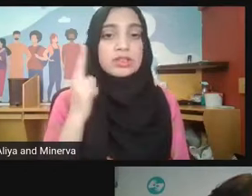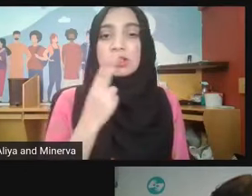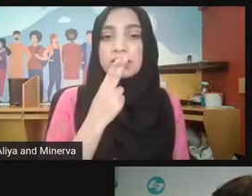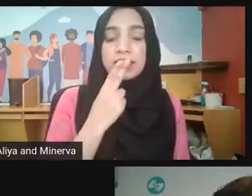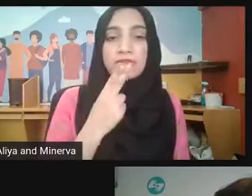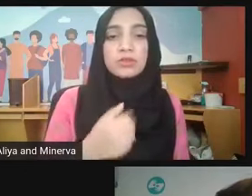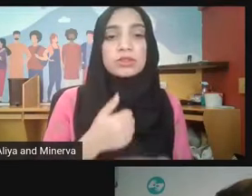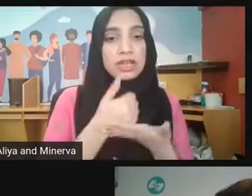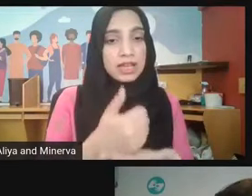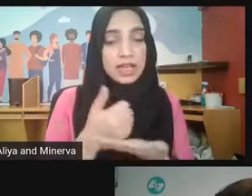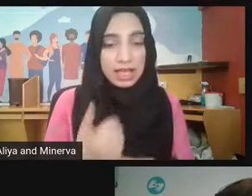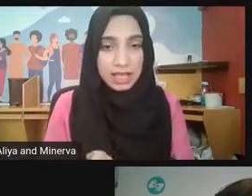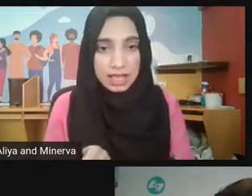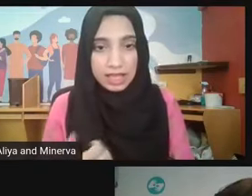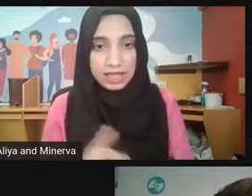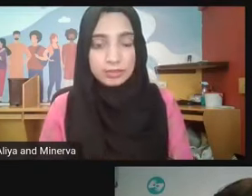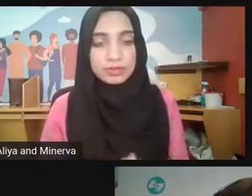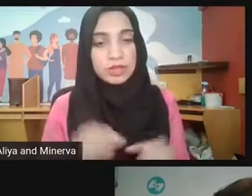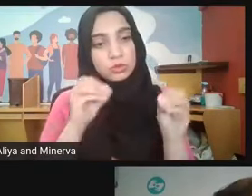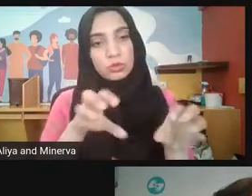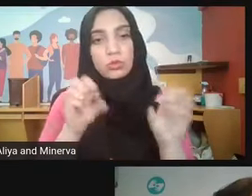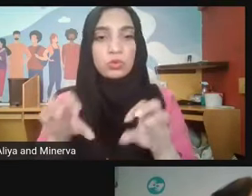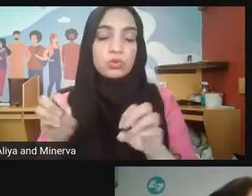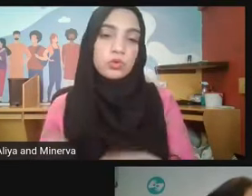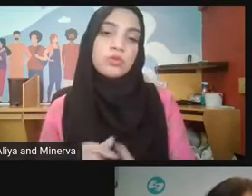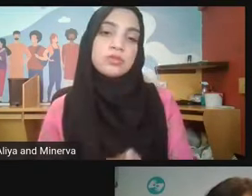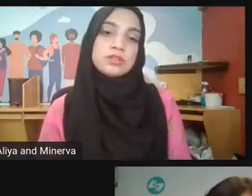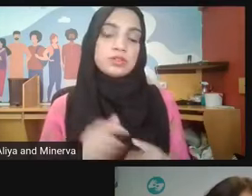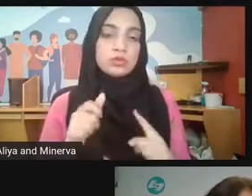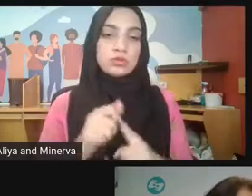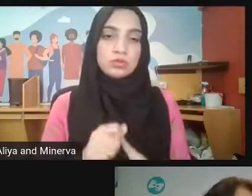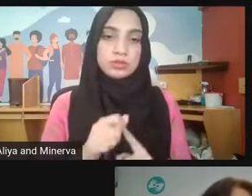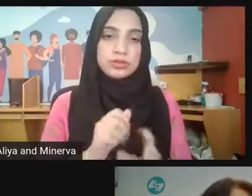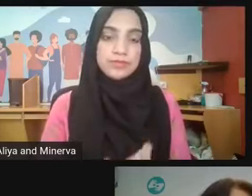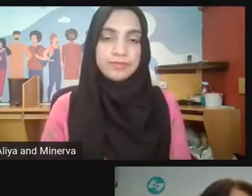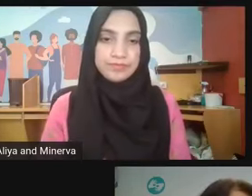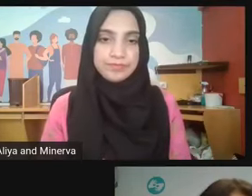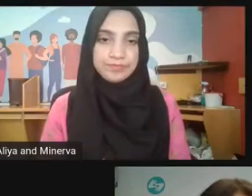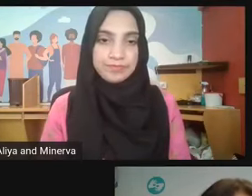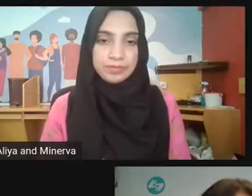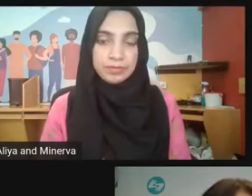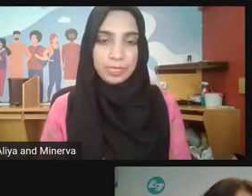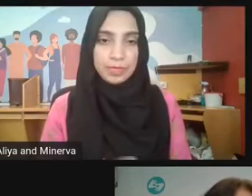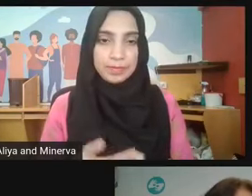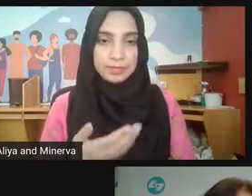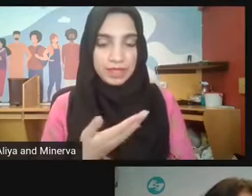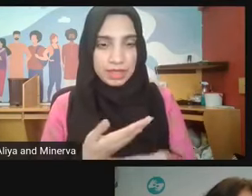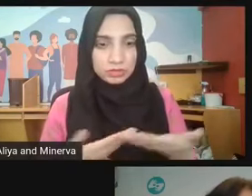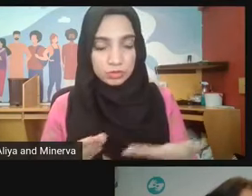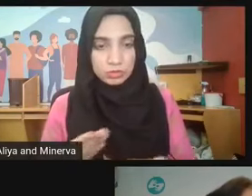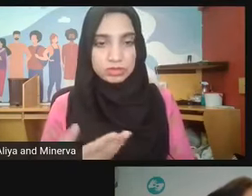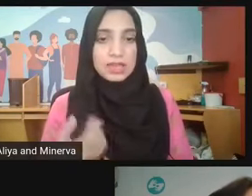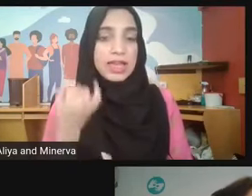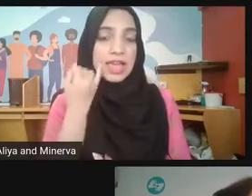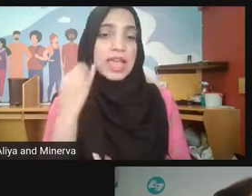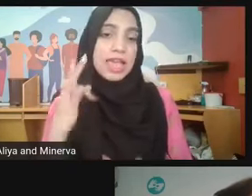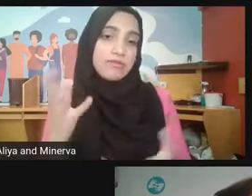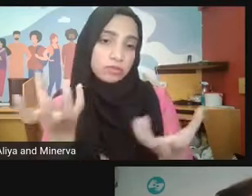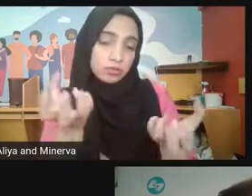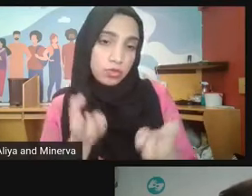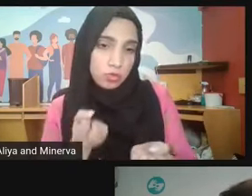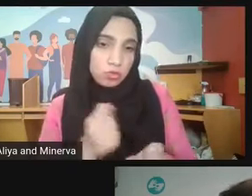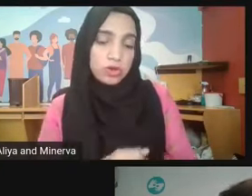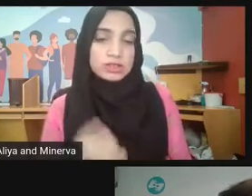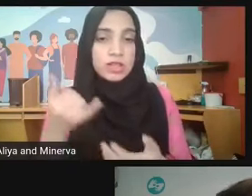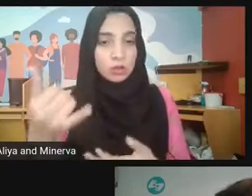if there are any deserving mastectomy patients in the deaf community, you can contact us, and we would like